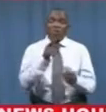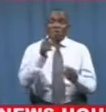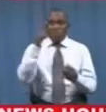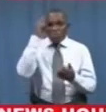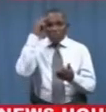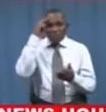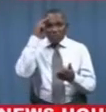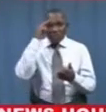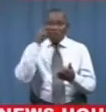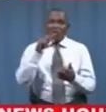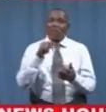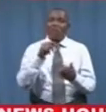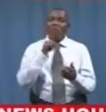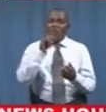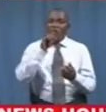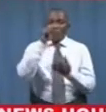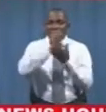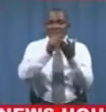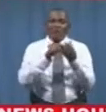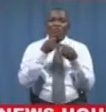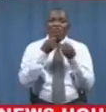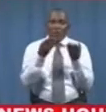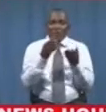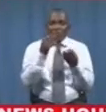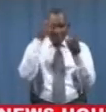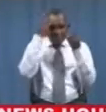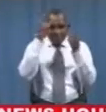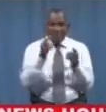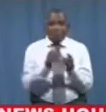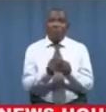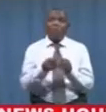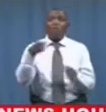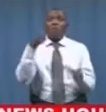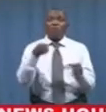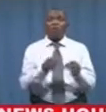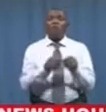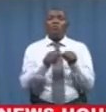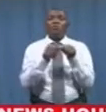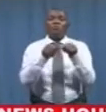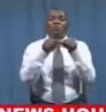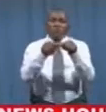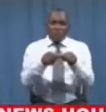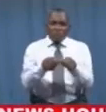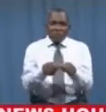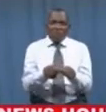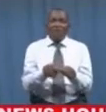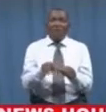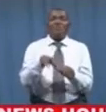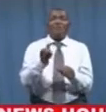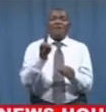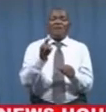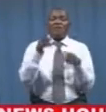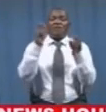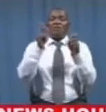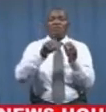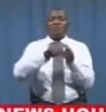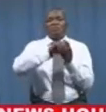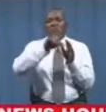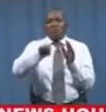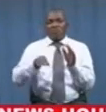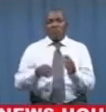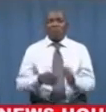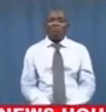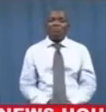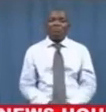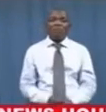not given by the state for its decision, the court went ahead to strike out the case as prayed by the